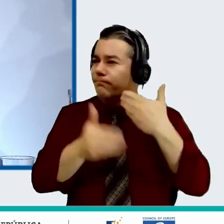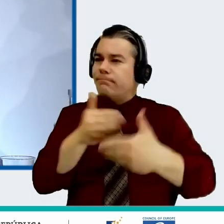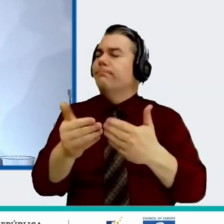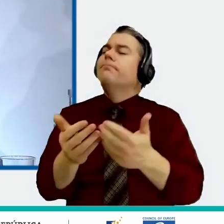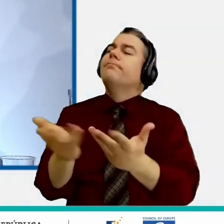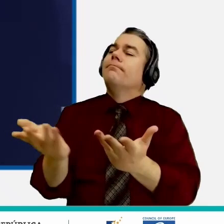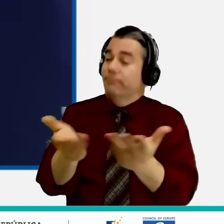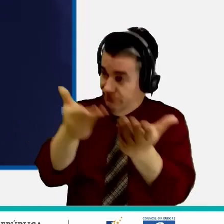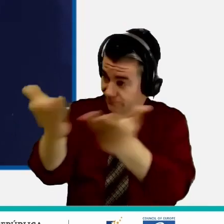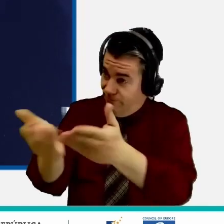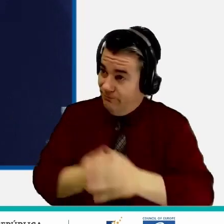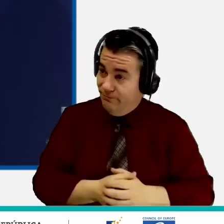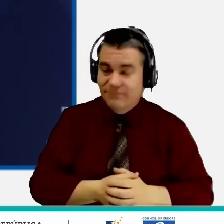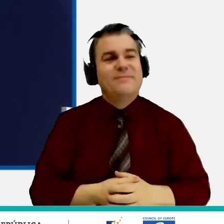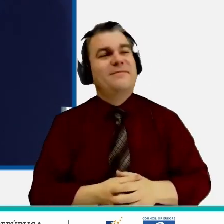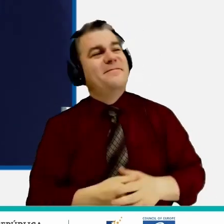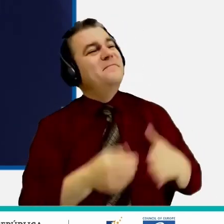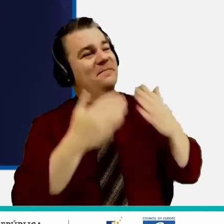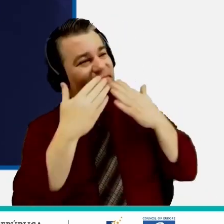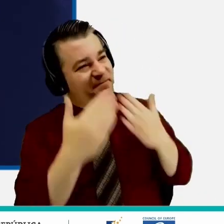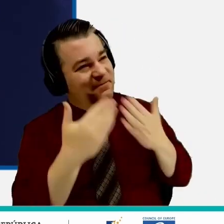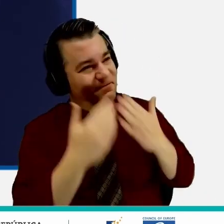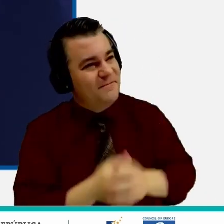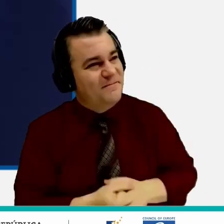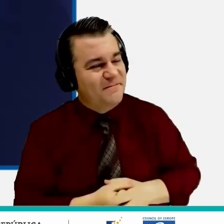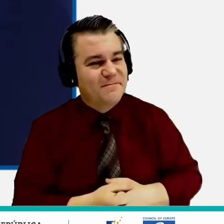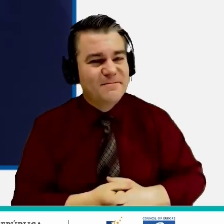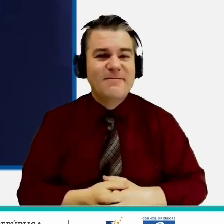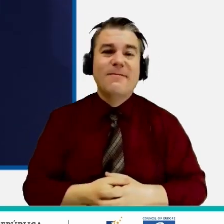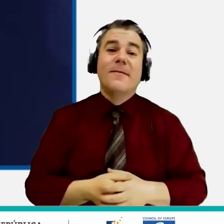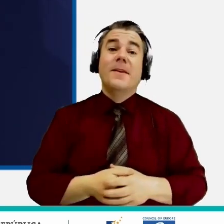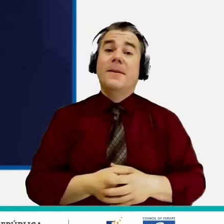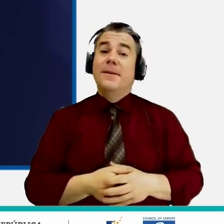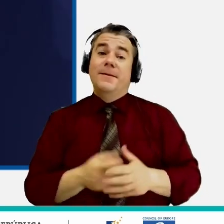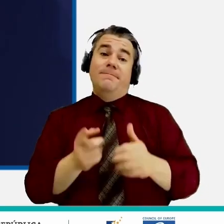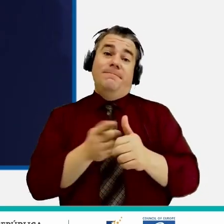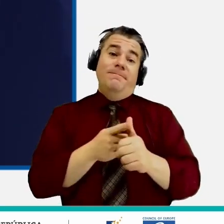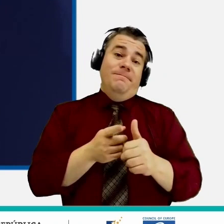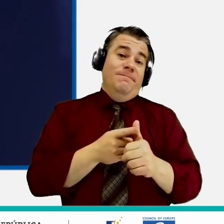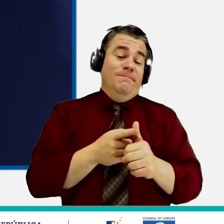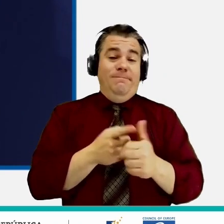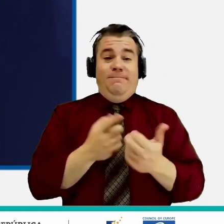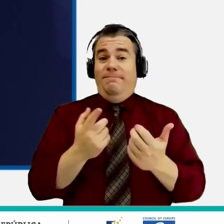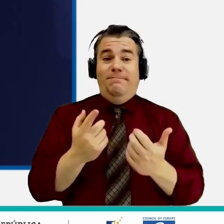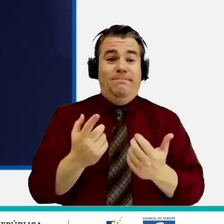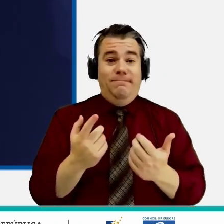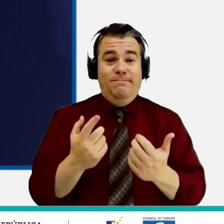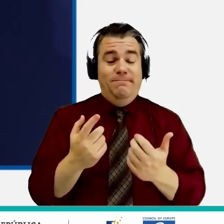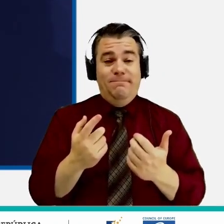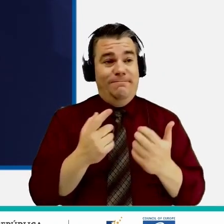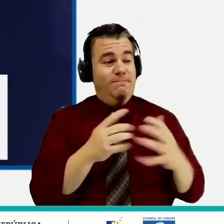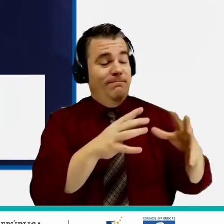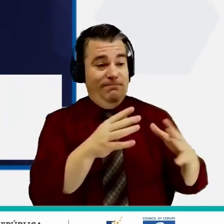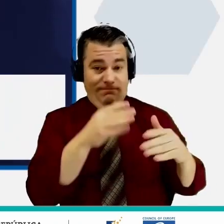floor is yours. Thank you so much. Well, first of all, it's all about the implementation, right? But just looking at the